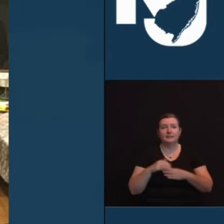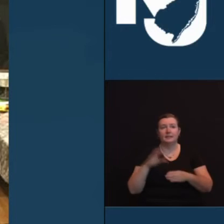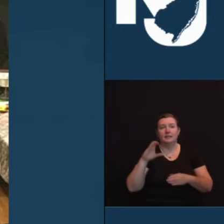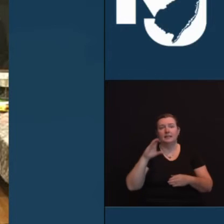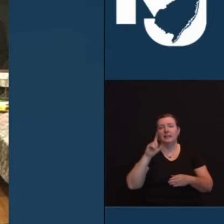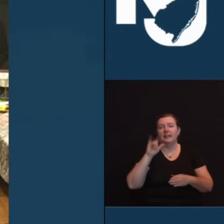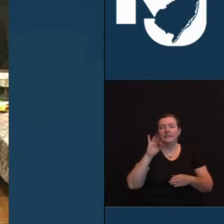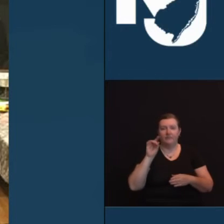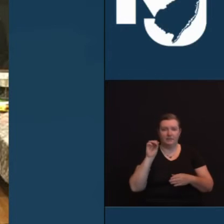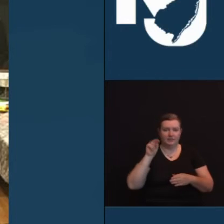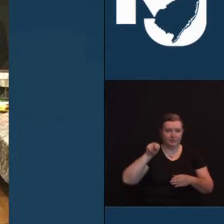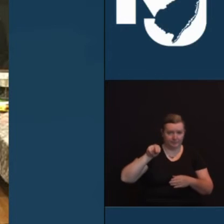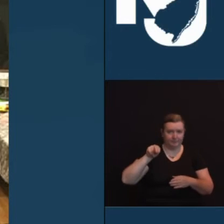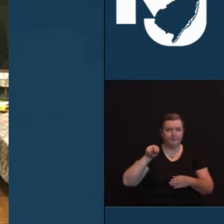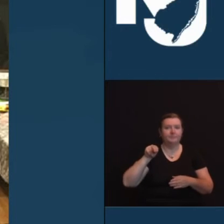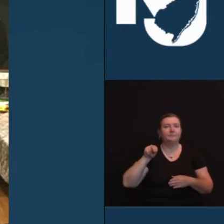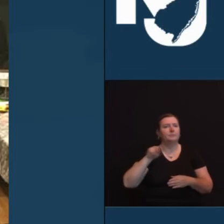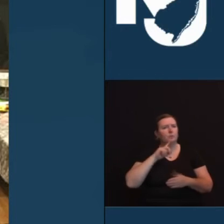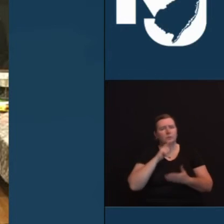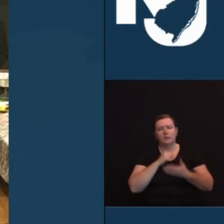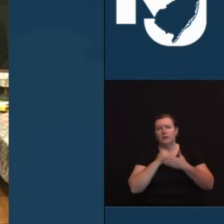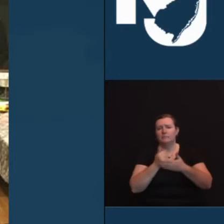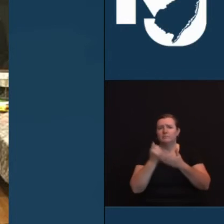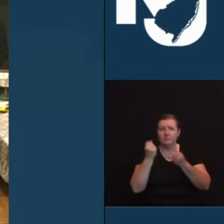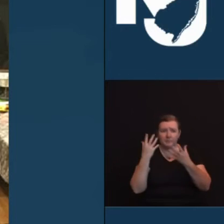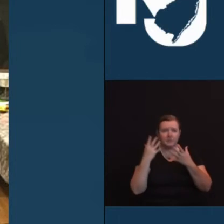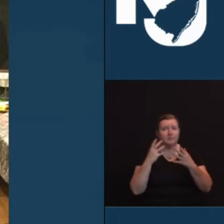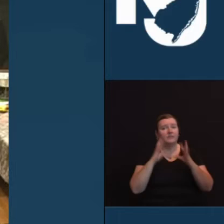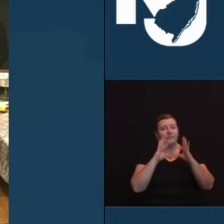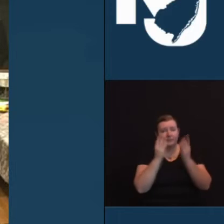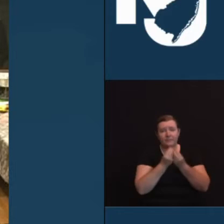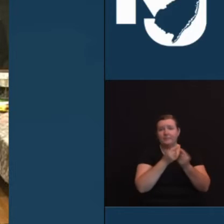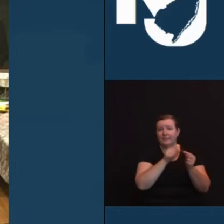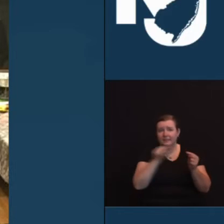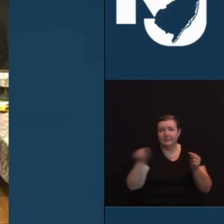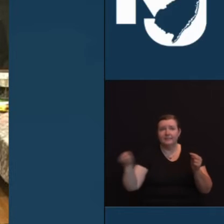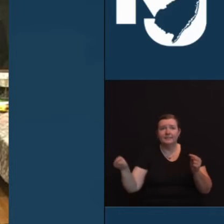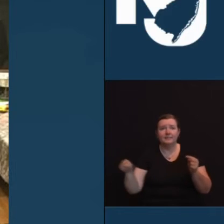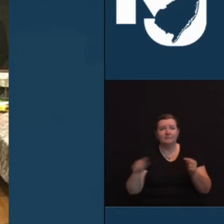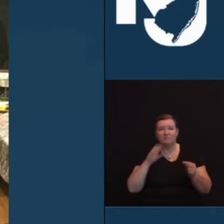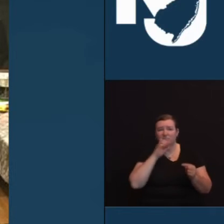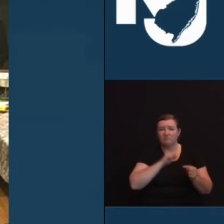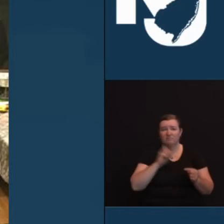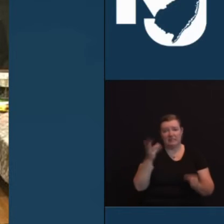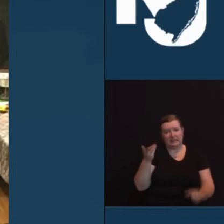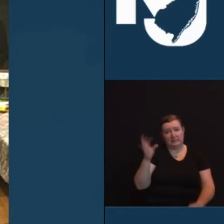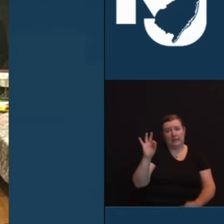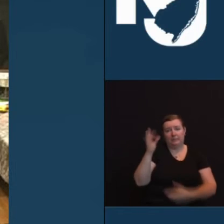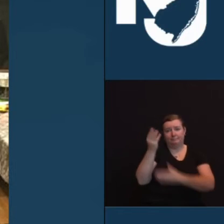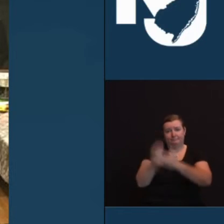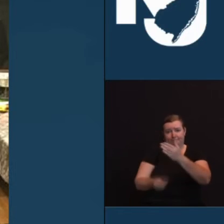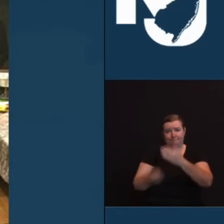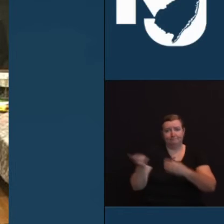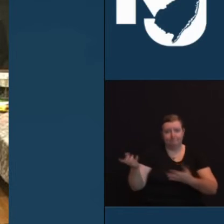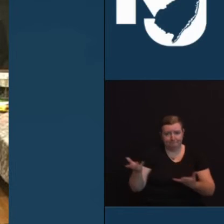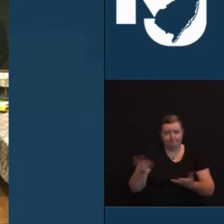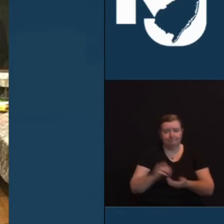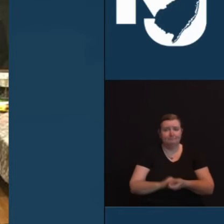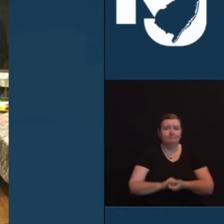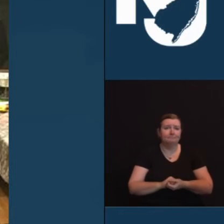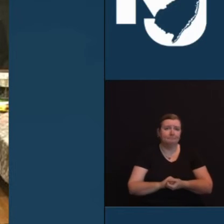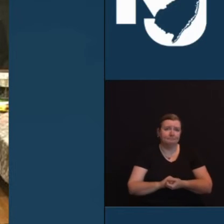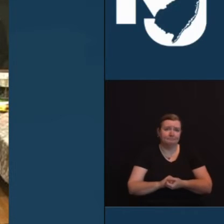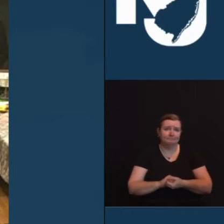countless families throughout this pandemic. Dr. Sammit was only 69 years old. He is survived by his